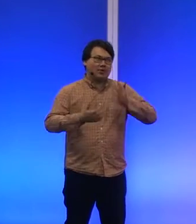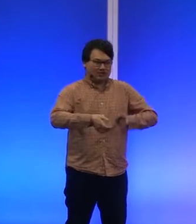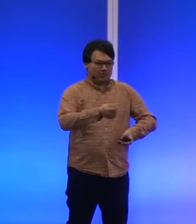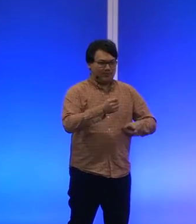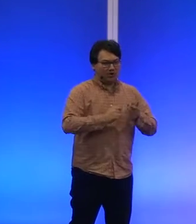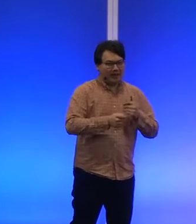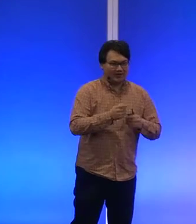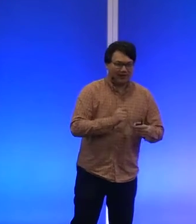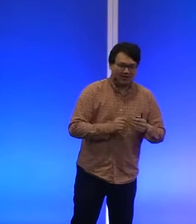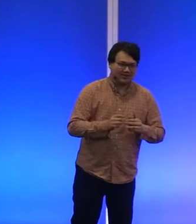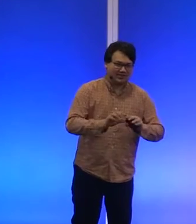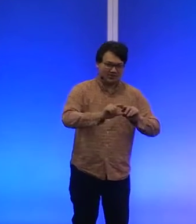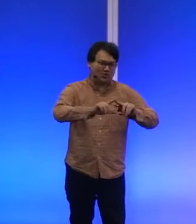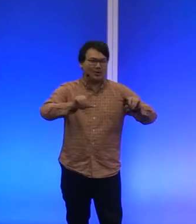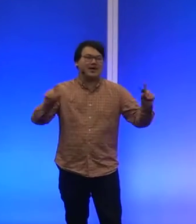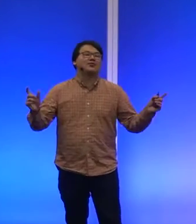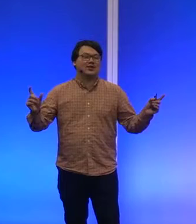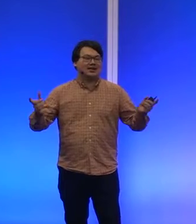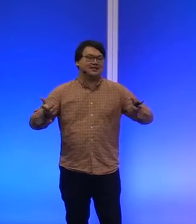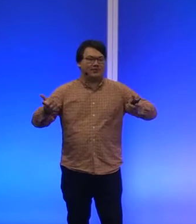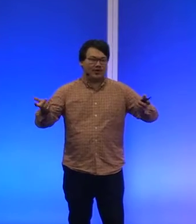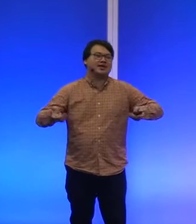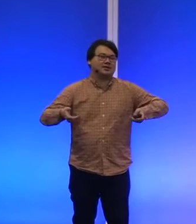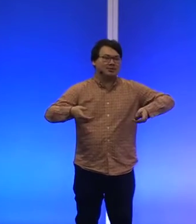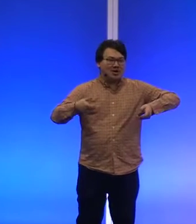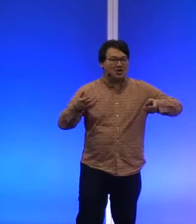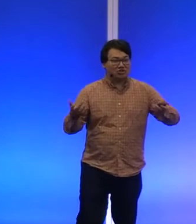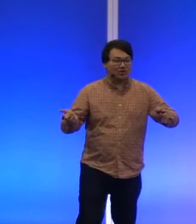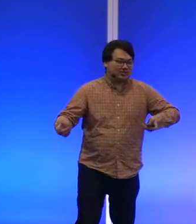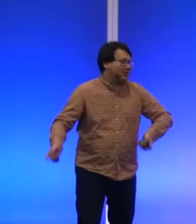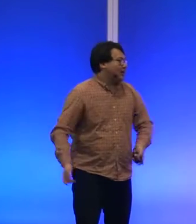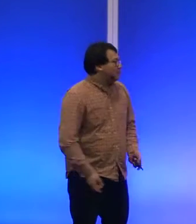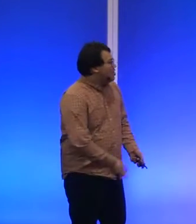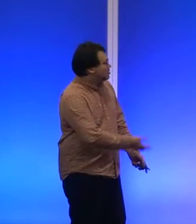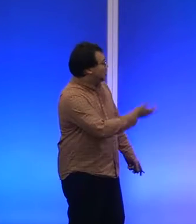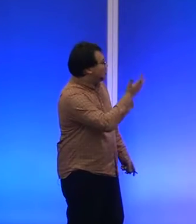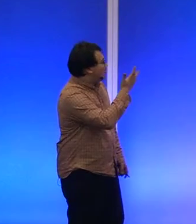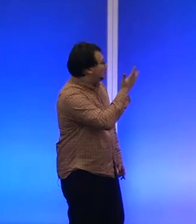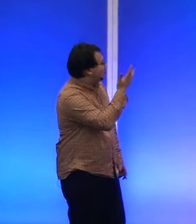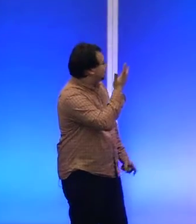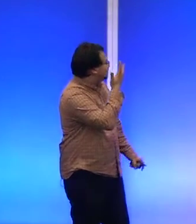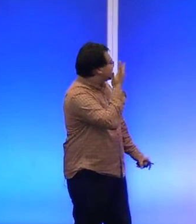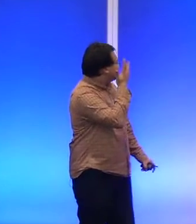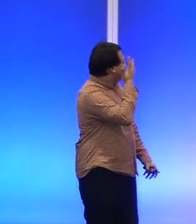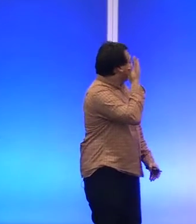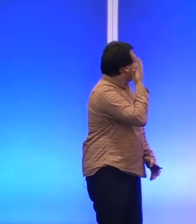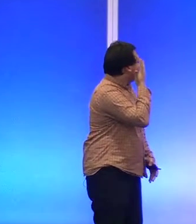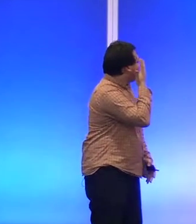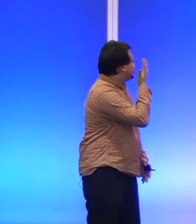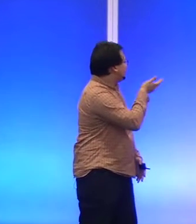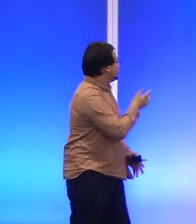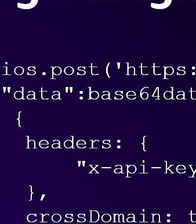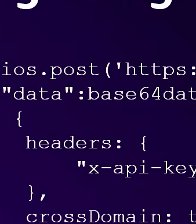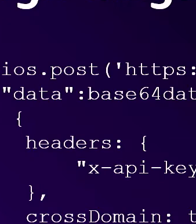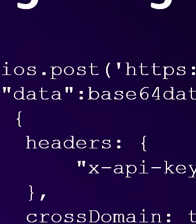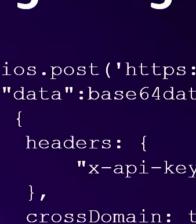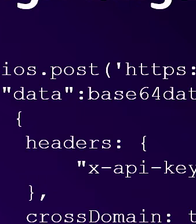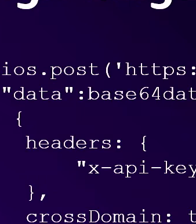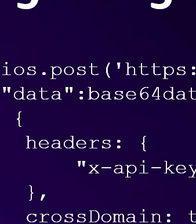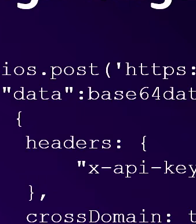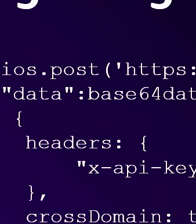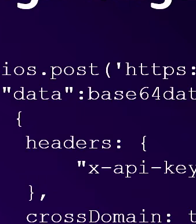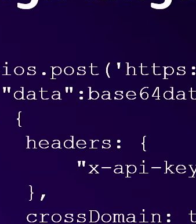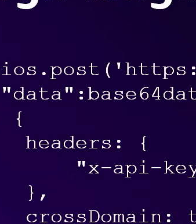I want to sort of peel back the layers because showing you one line of React is not really going to show you what's going on. So, it's quite simple.